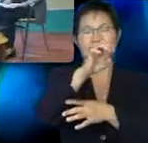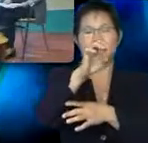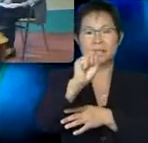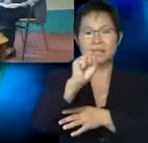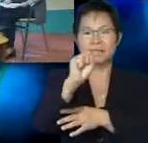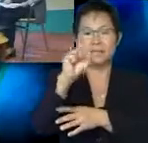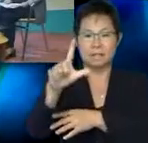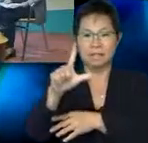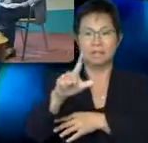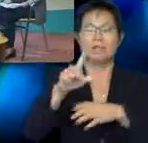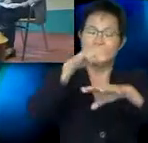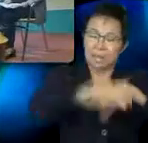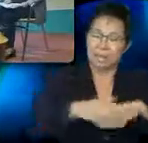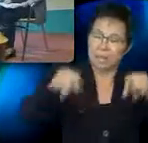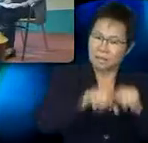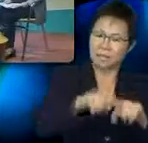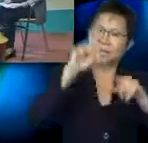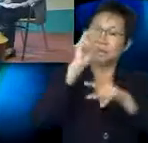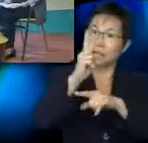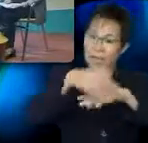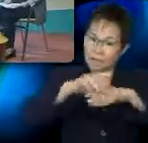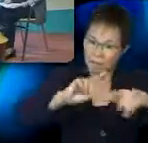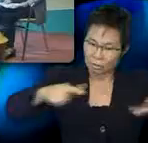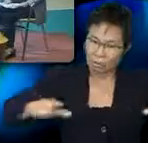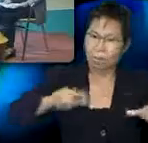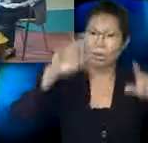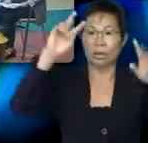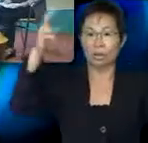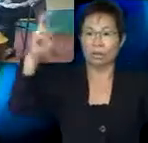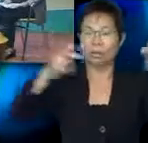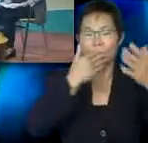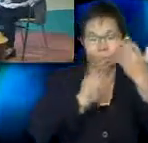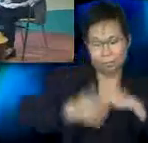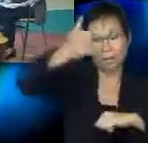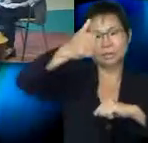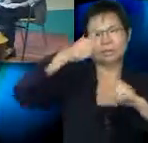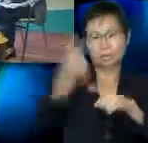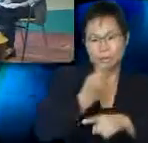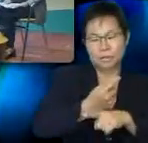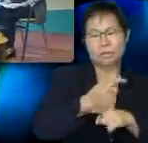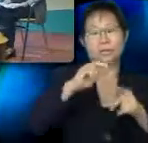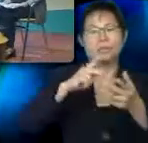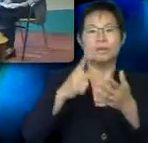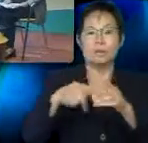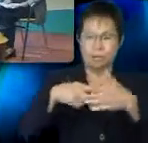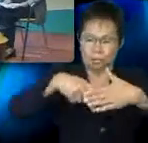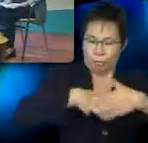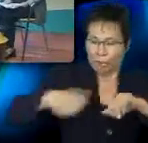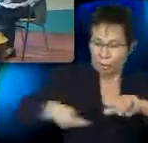context, English as a second language context, best practice also refers to the